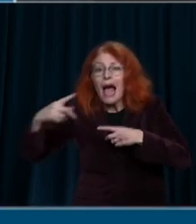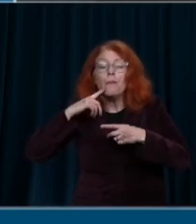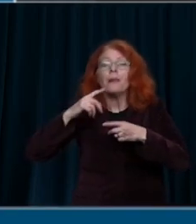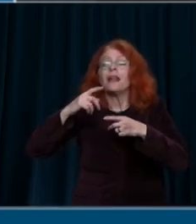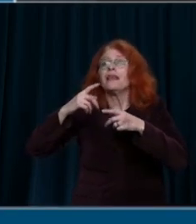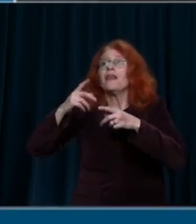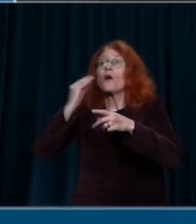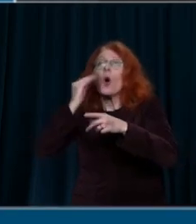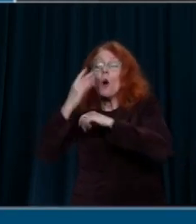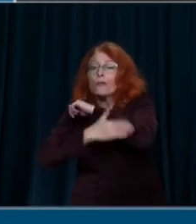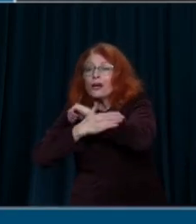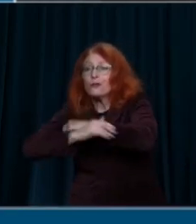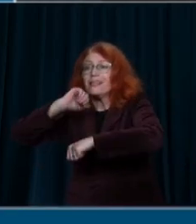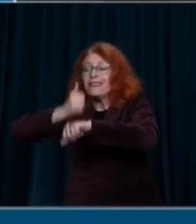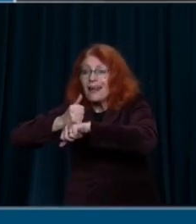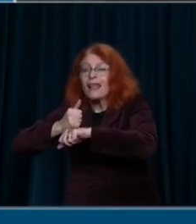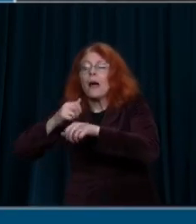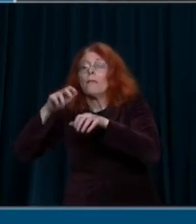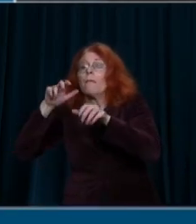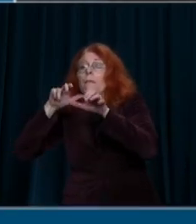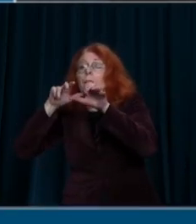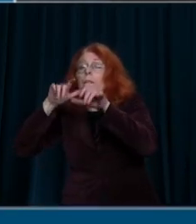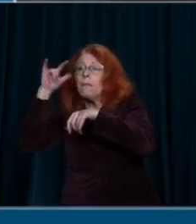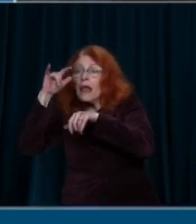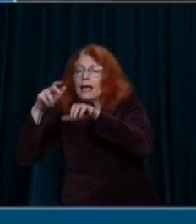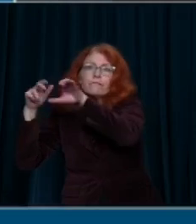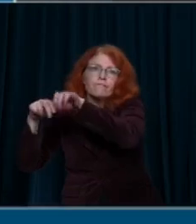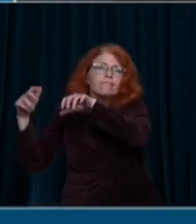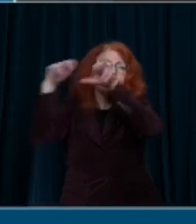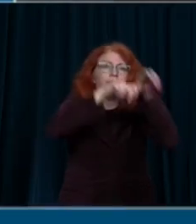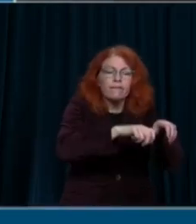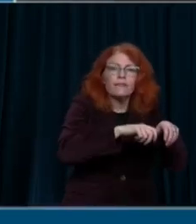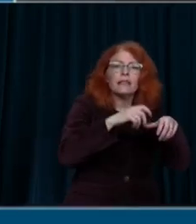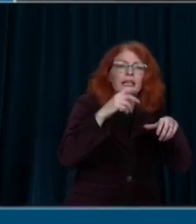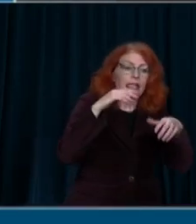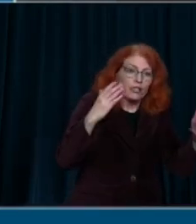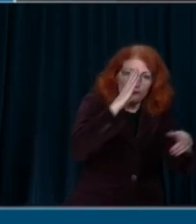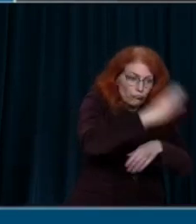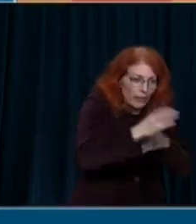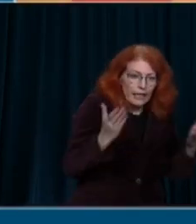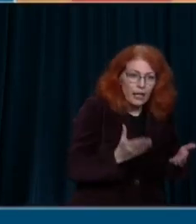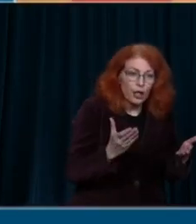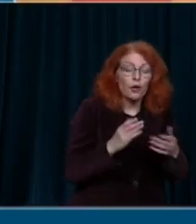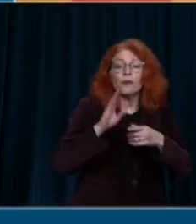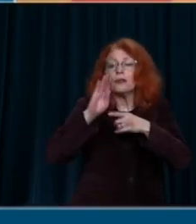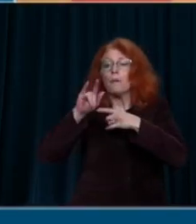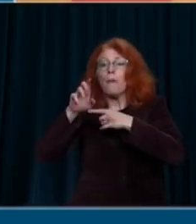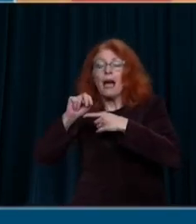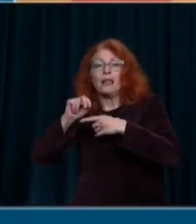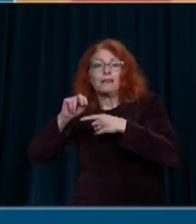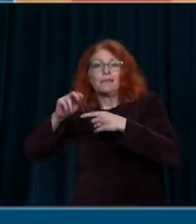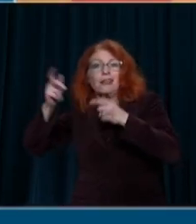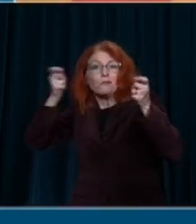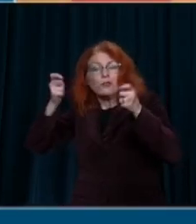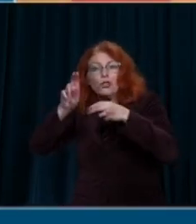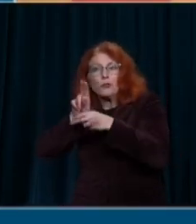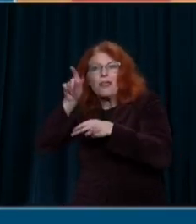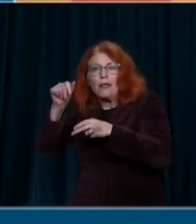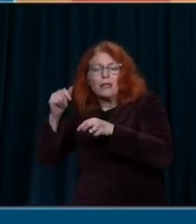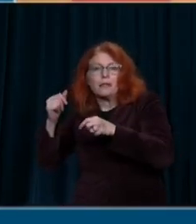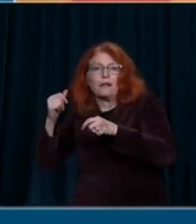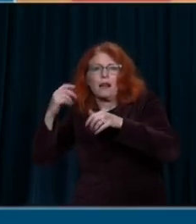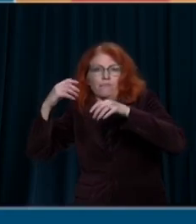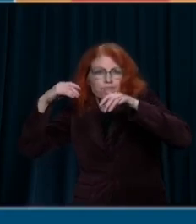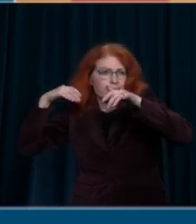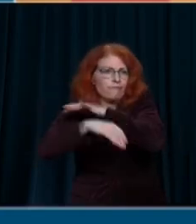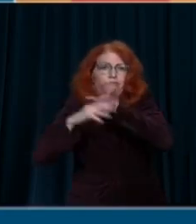their home country straight in, the Biden administration is using this invasion